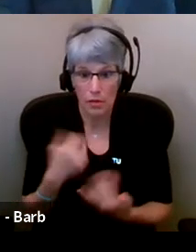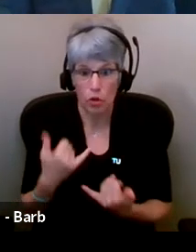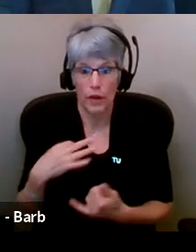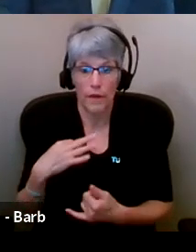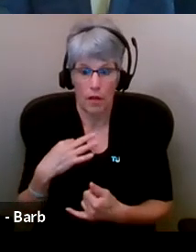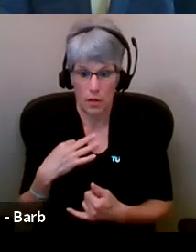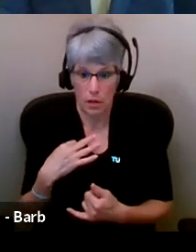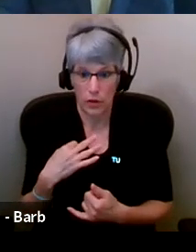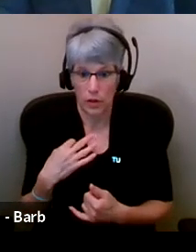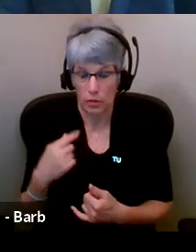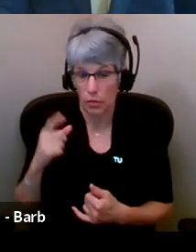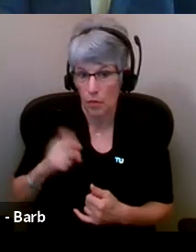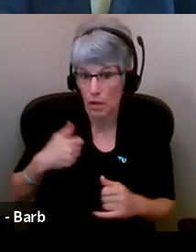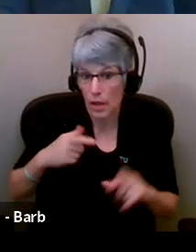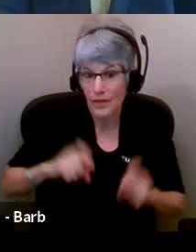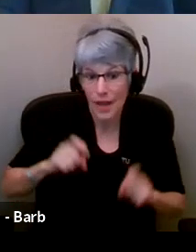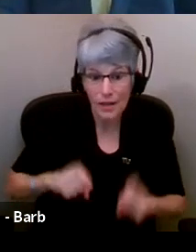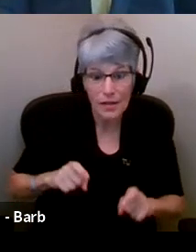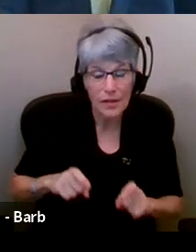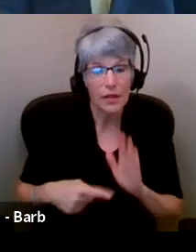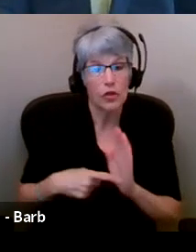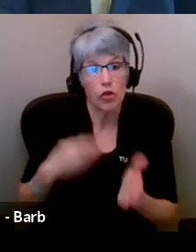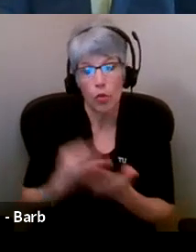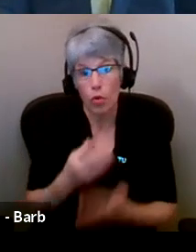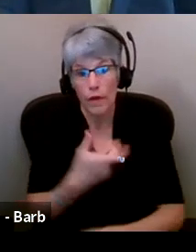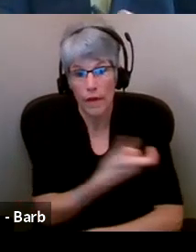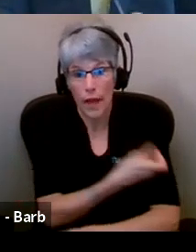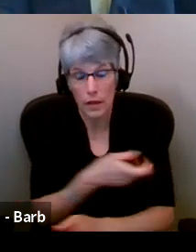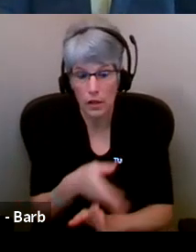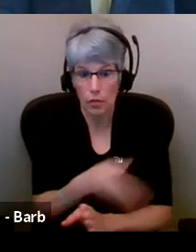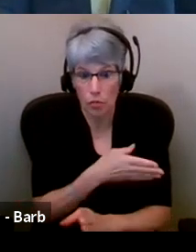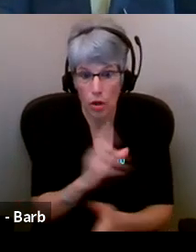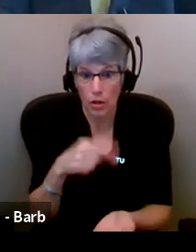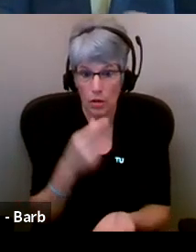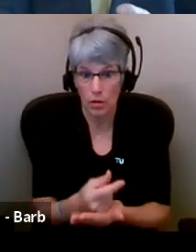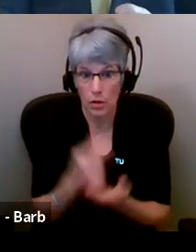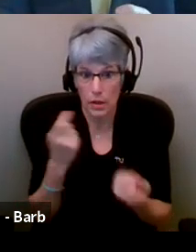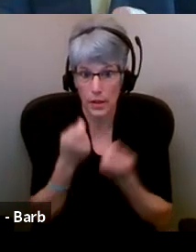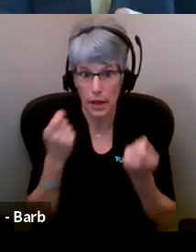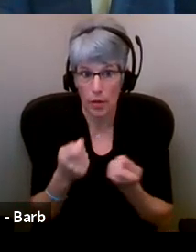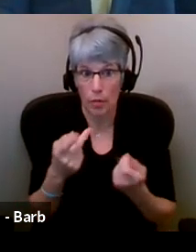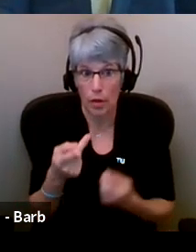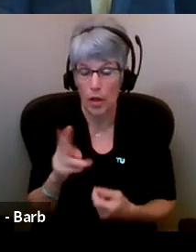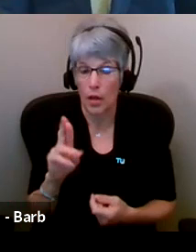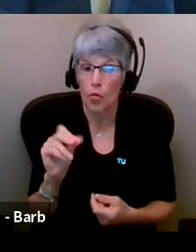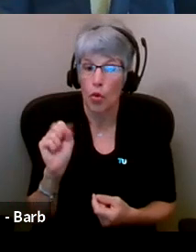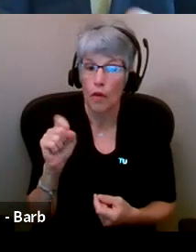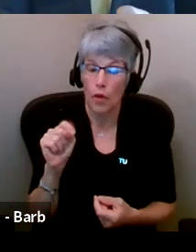commencement? Do we need to be tested or show proof of vaccination prior to the commencement ceremony? Provost Perreault, I'll go to you for this